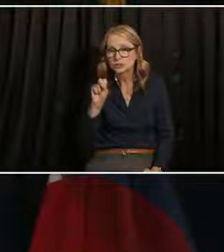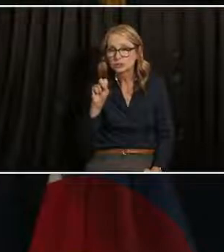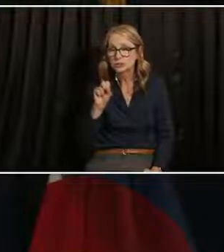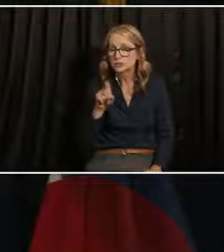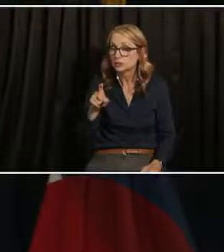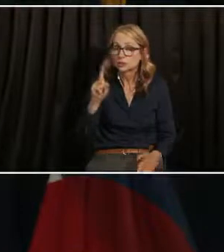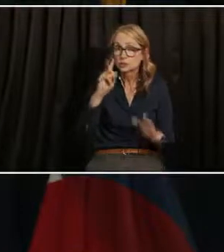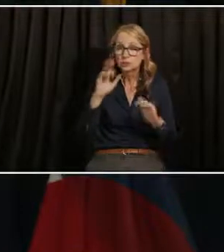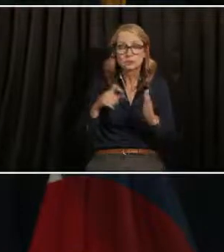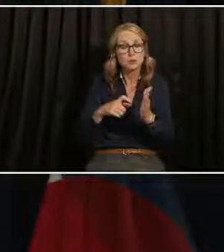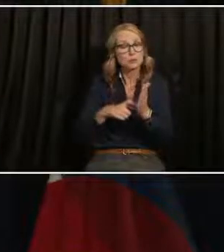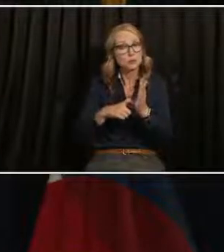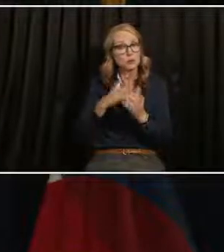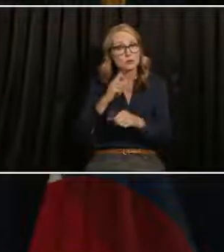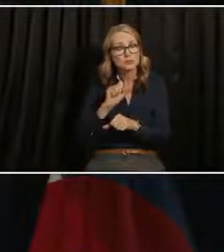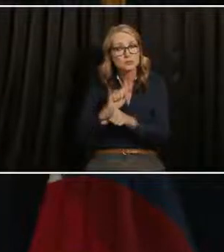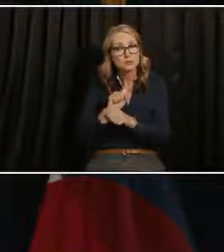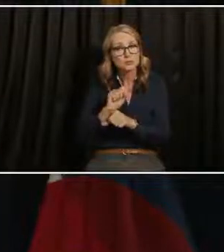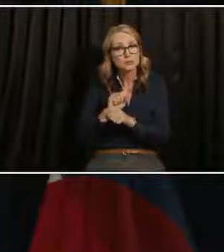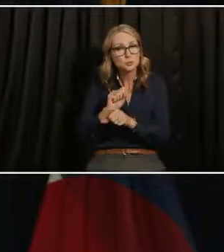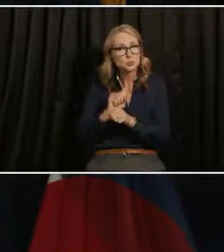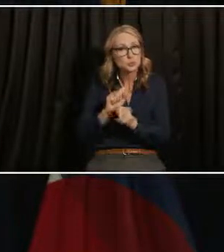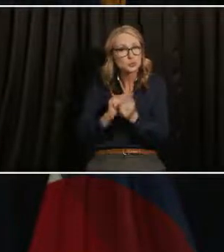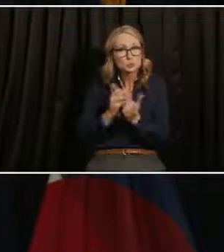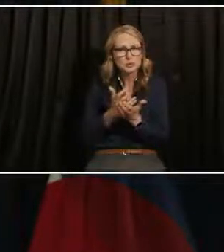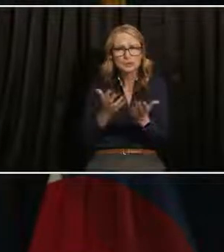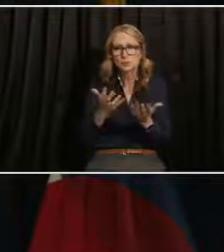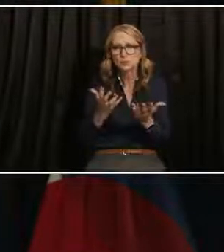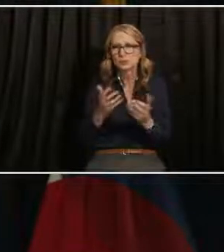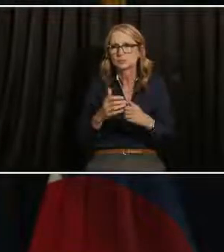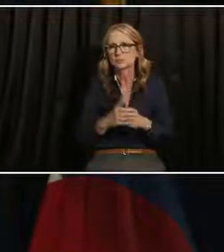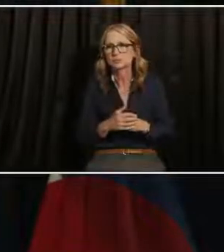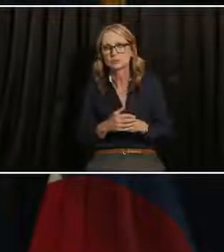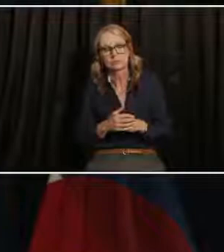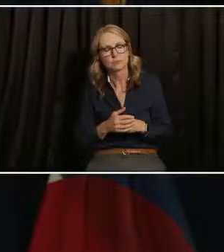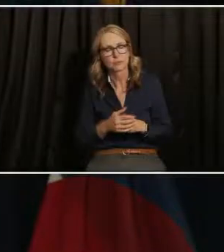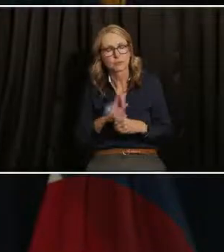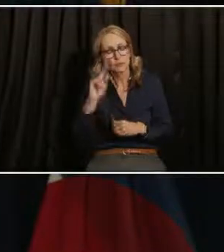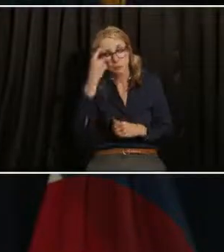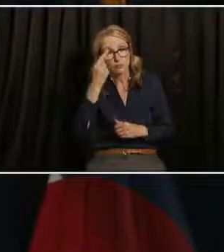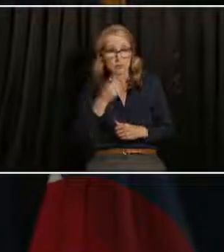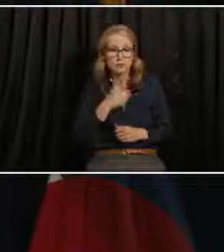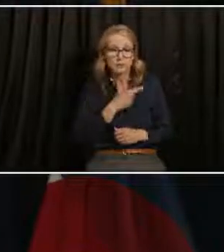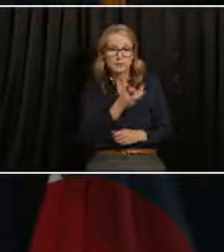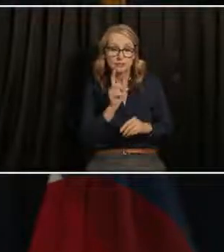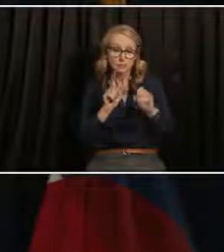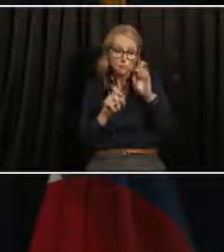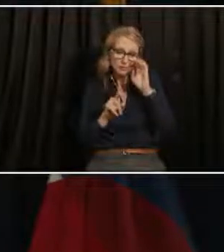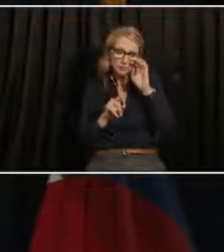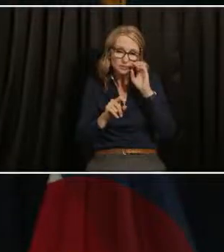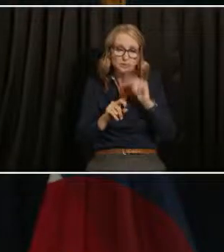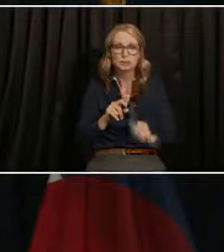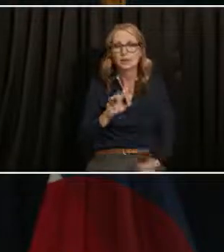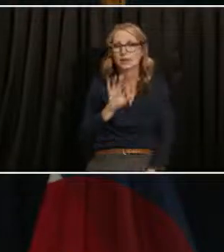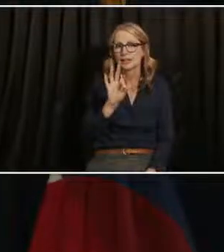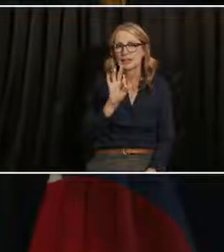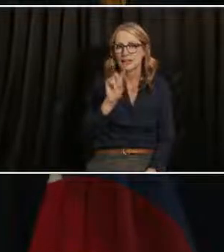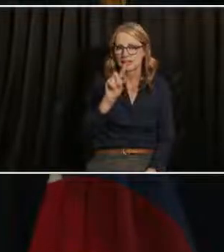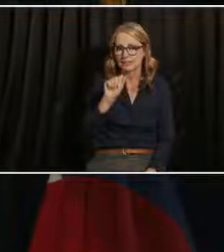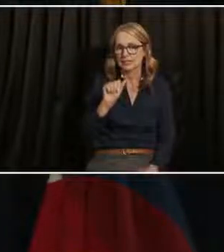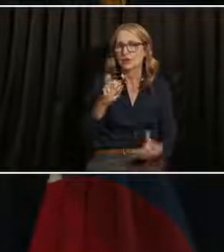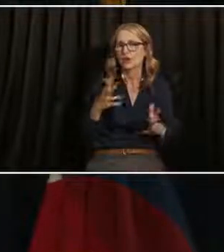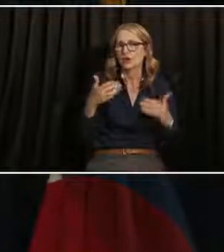schools and sports leagues, things like that? Yeah, you got a few questions there. So FDA has the